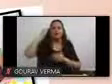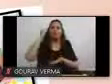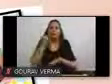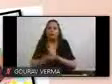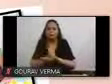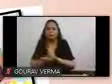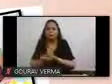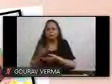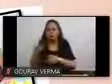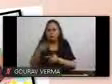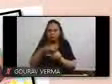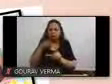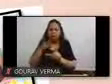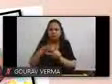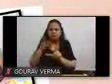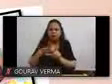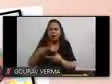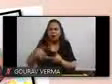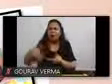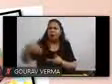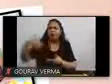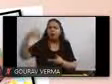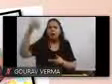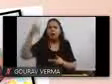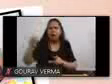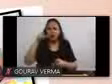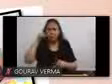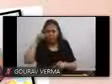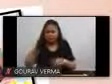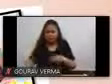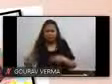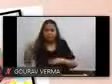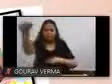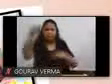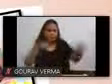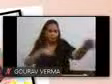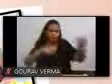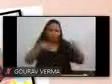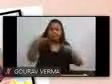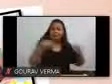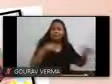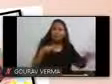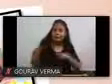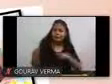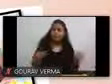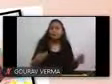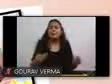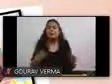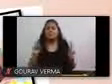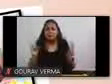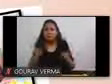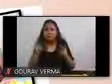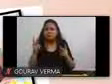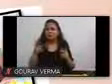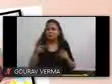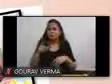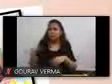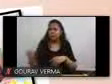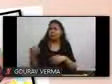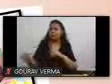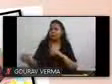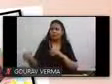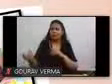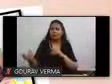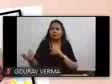expressed, communicated so much through pictures, ran to the, gave a hellish time to the teacher by commanding